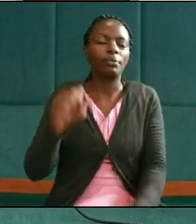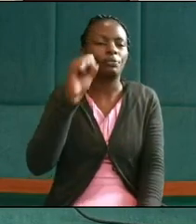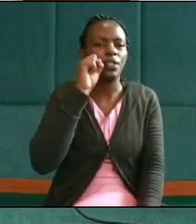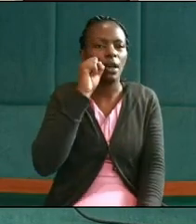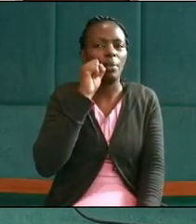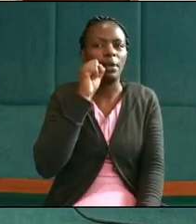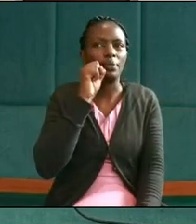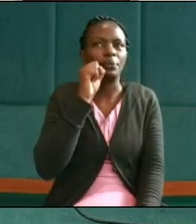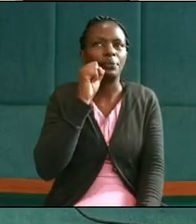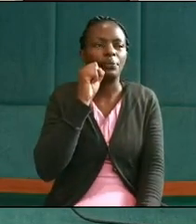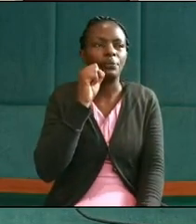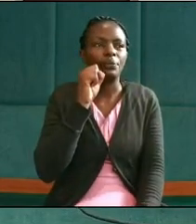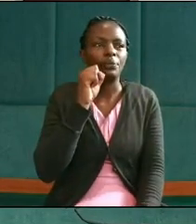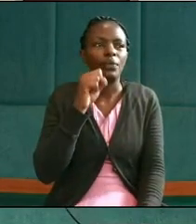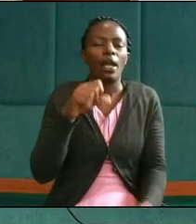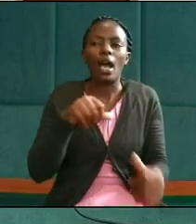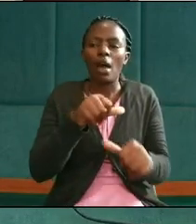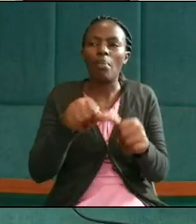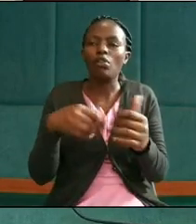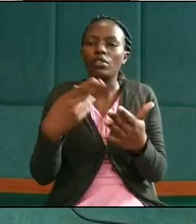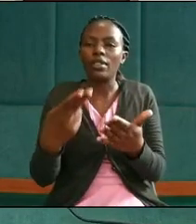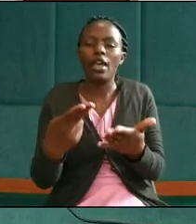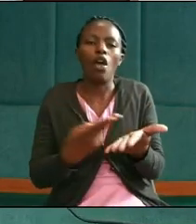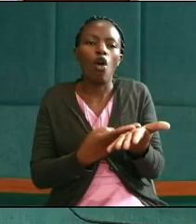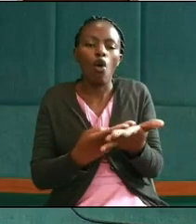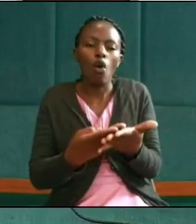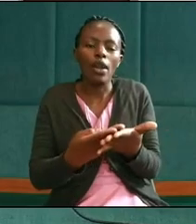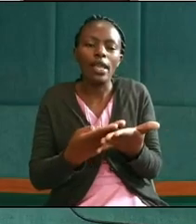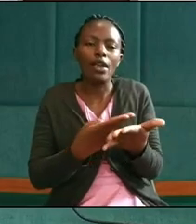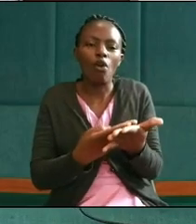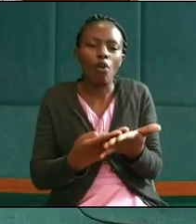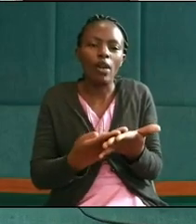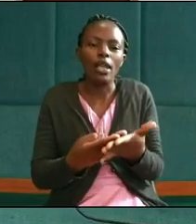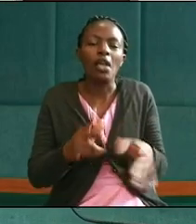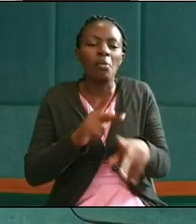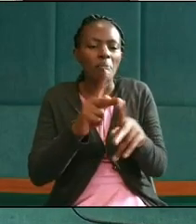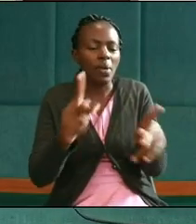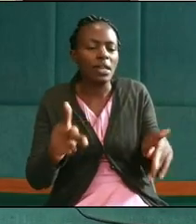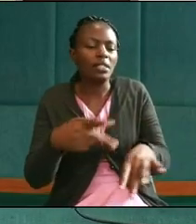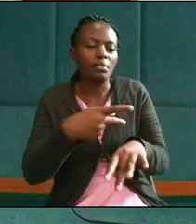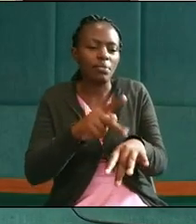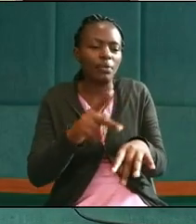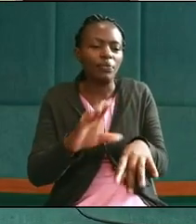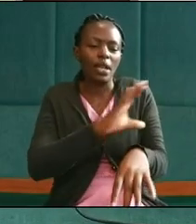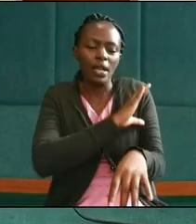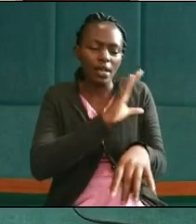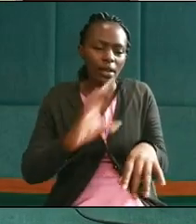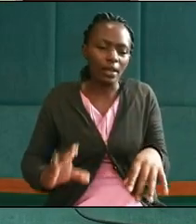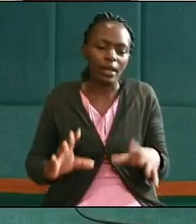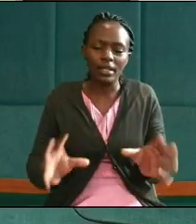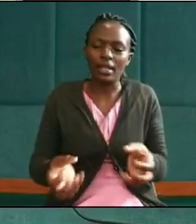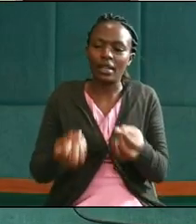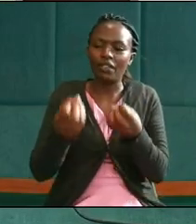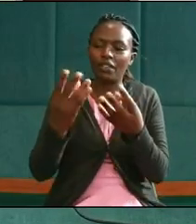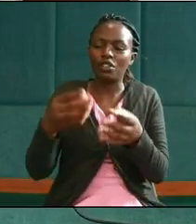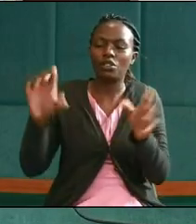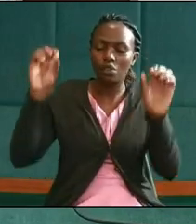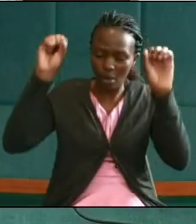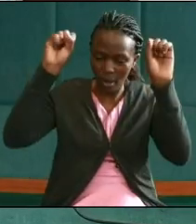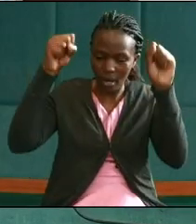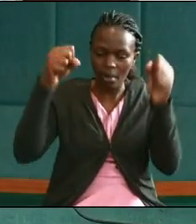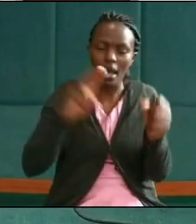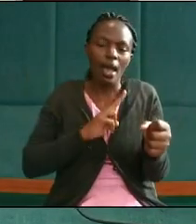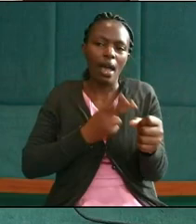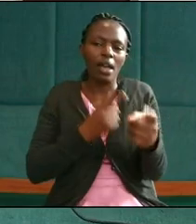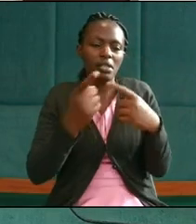What about the sanctuary message? A timely message indeed. We learn that Christ is our sacrificial lamb. We no longer have